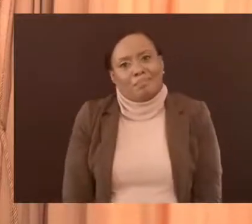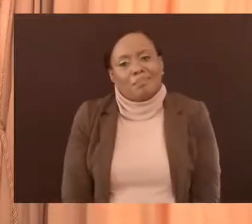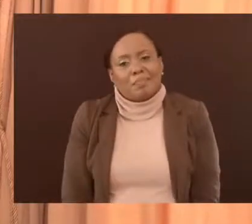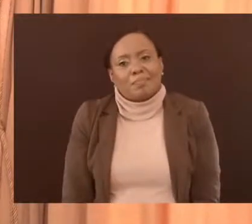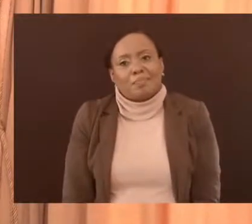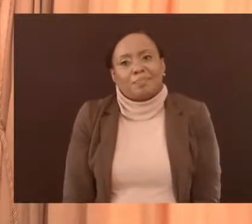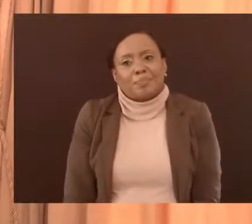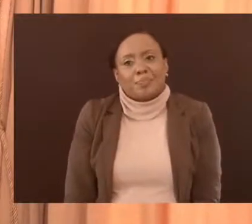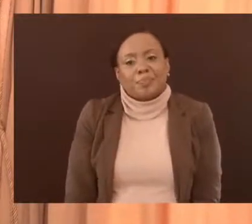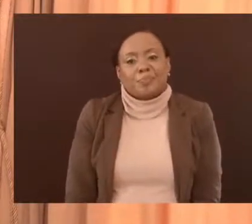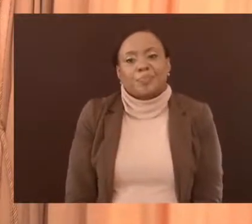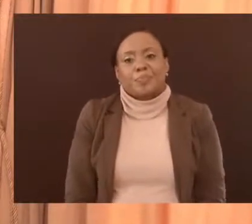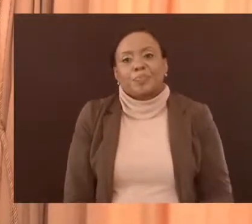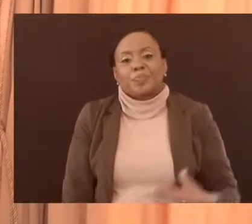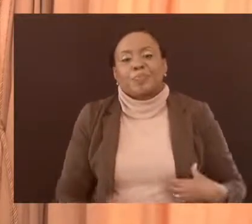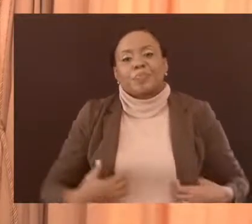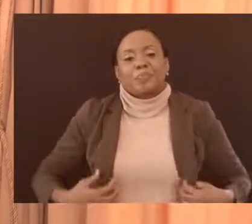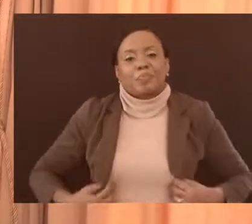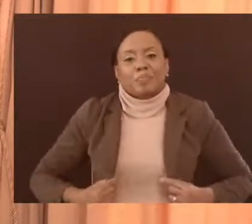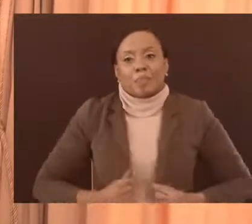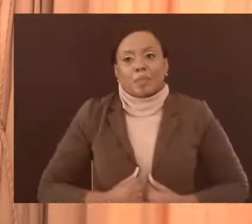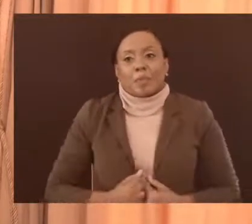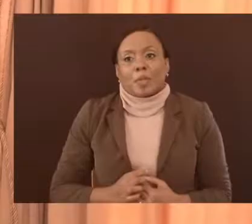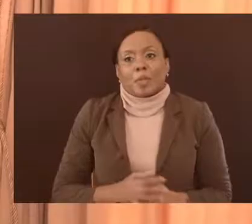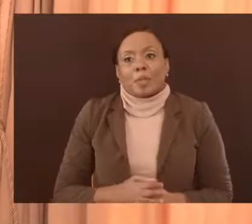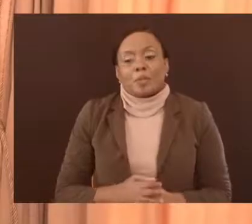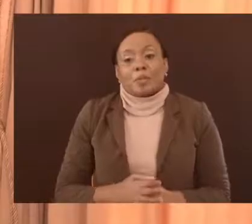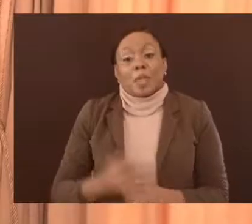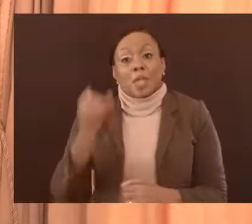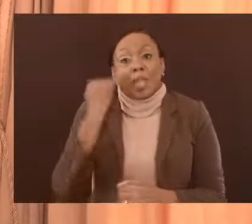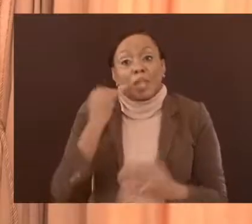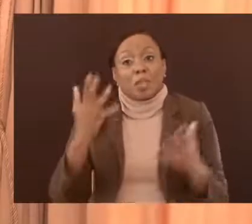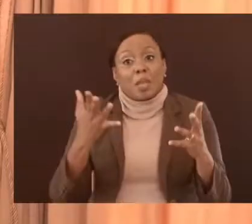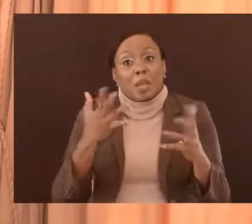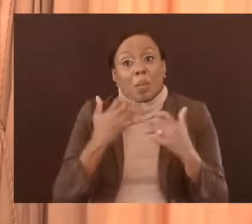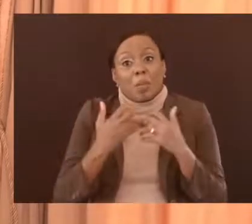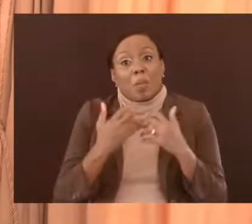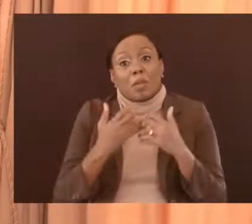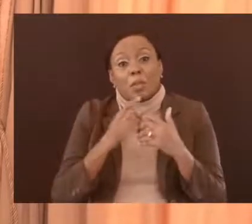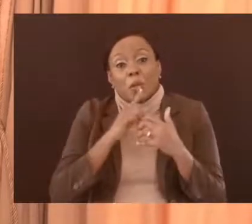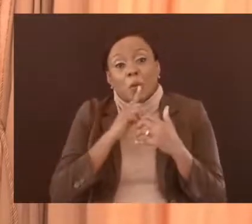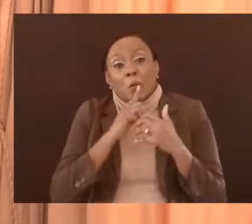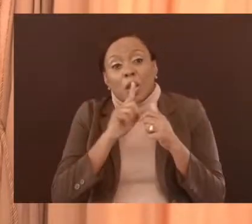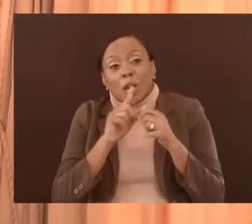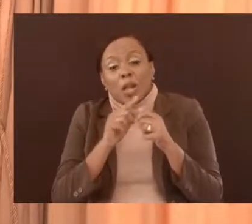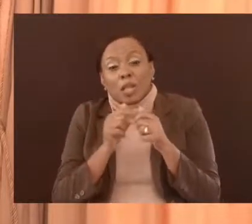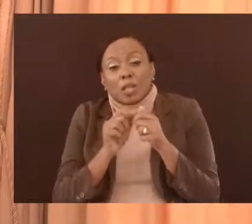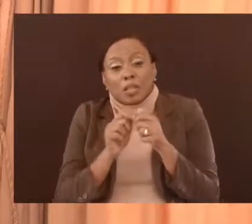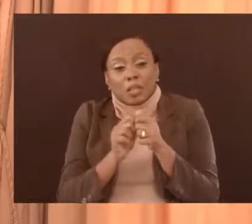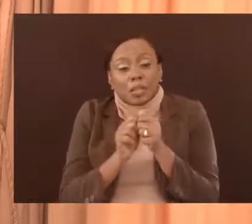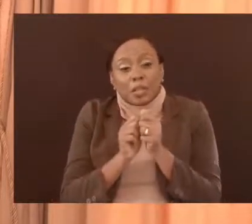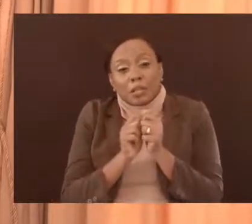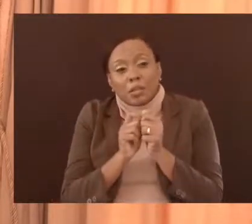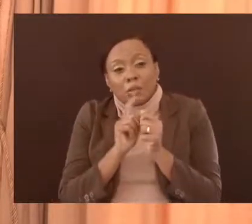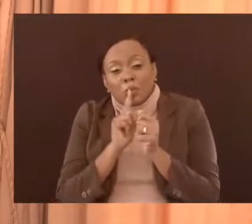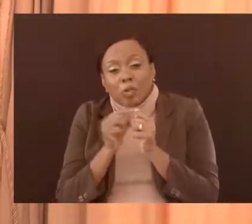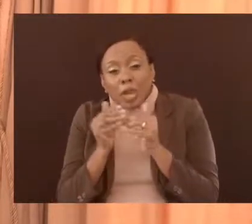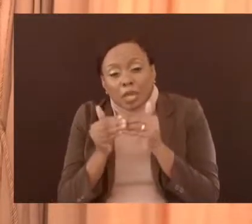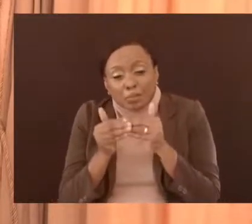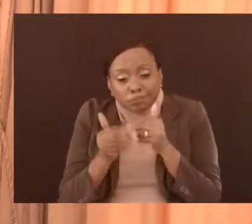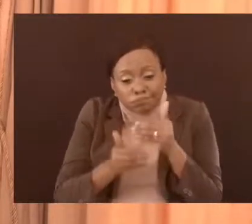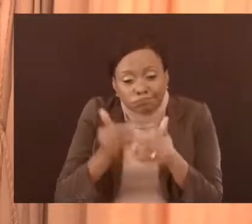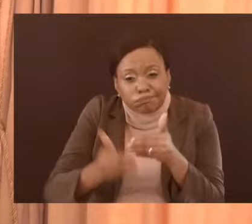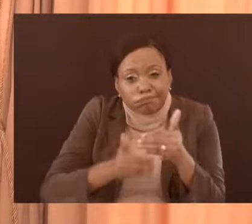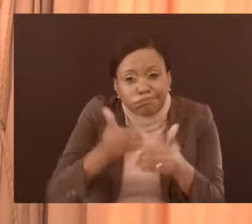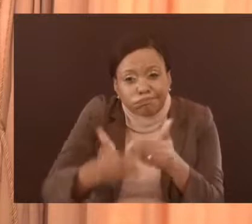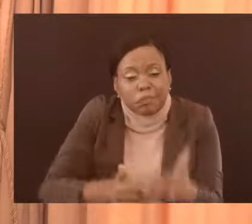As I started by saying, if we want to go far, we have to go together.